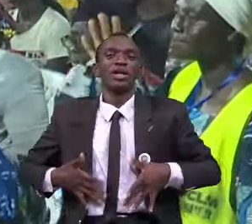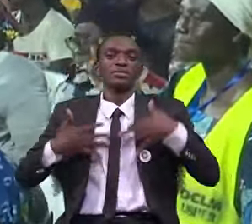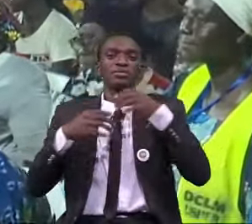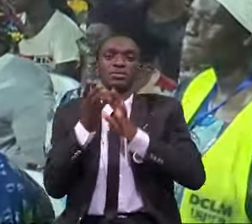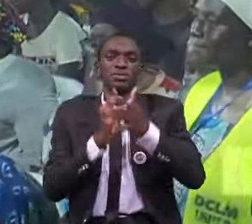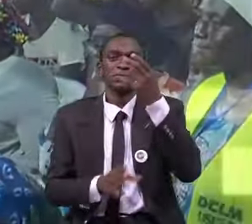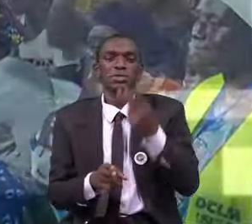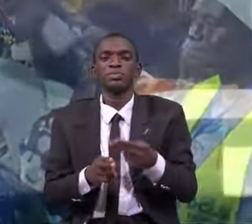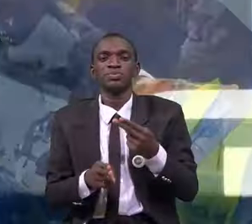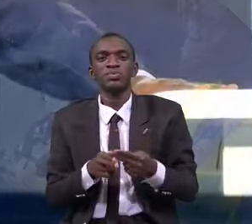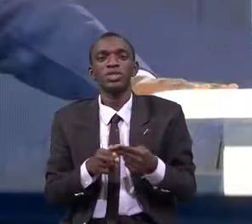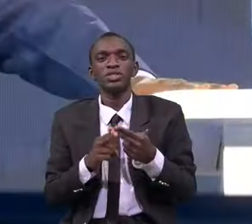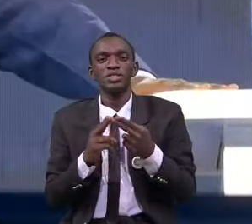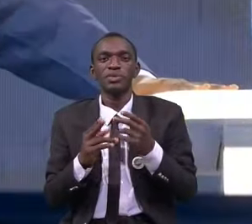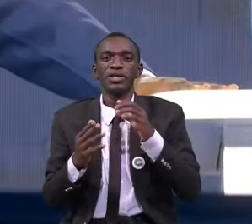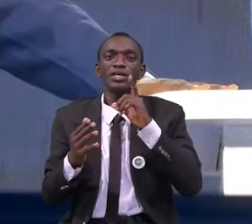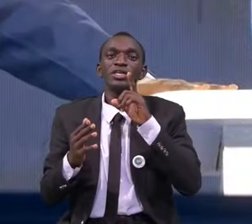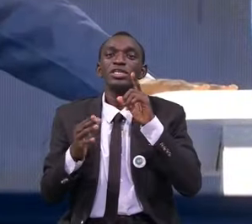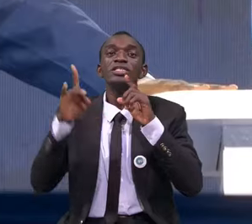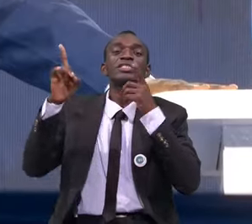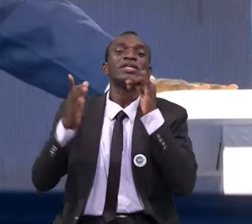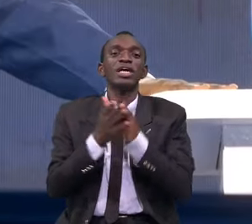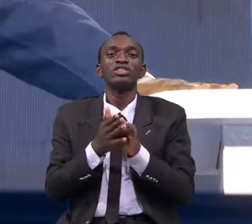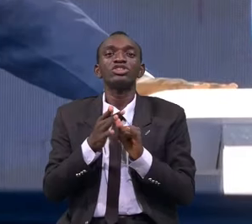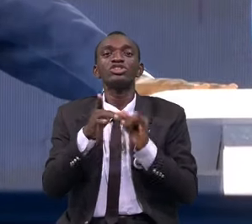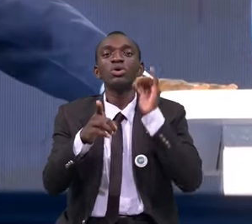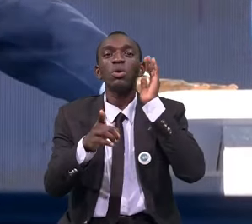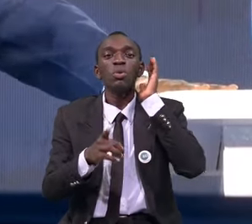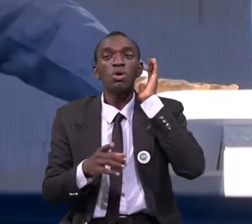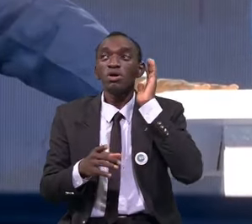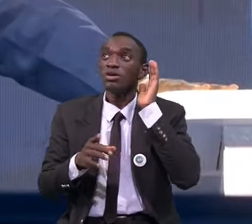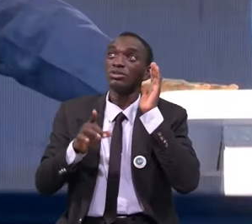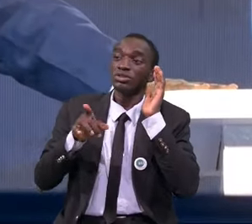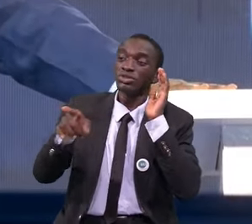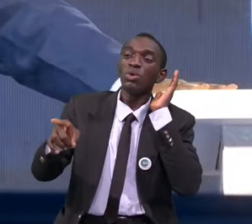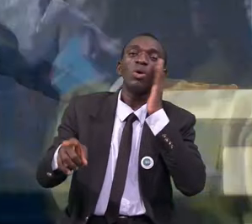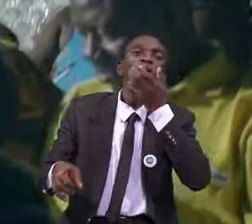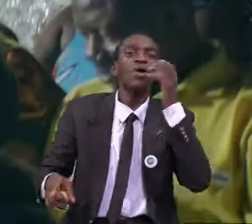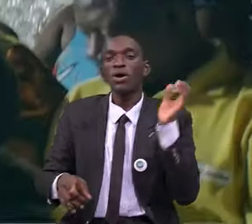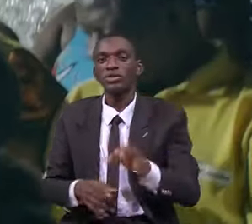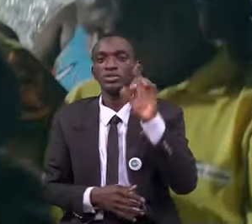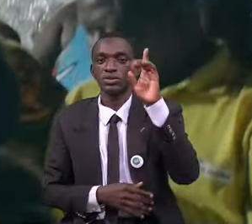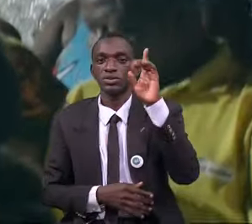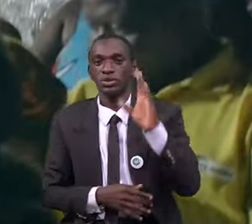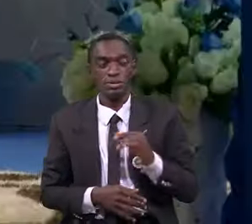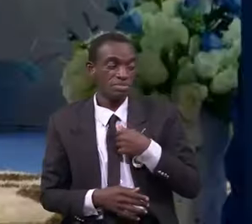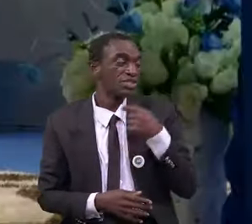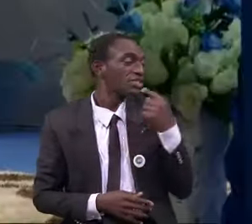He said, you will curse God. I say, it's a liar. You will not curse God.